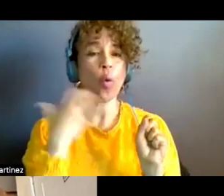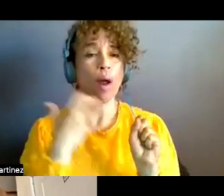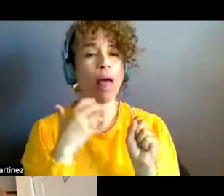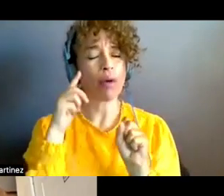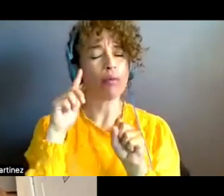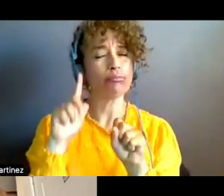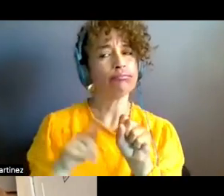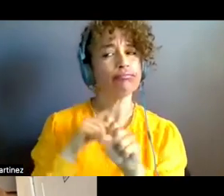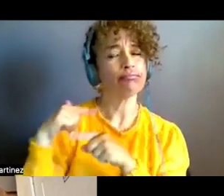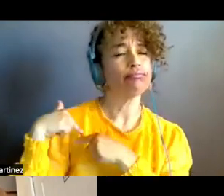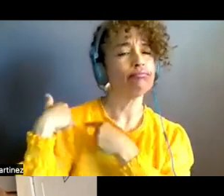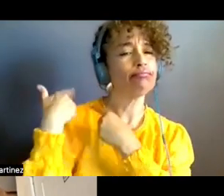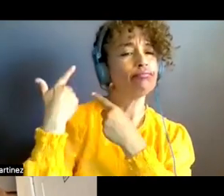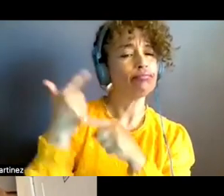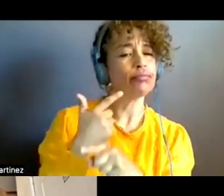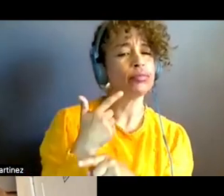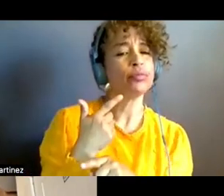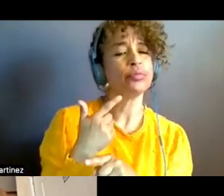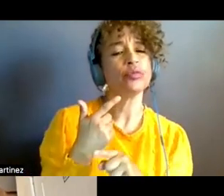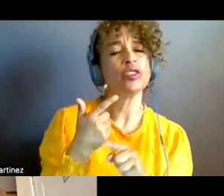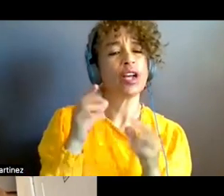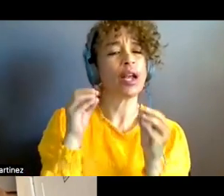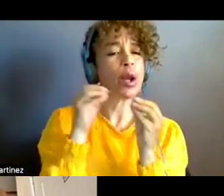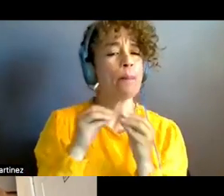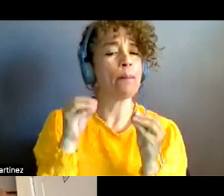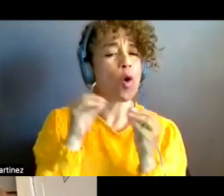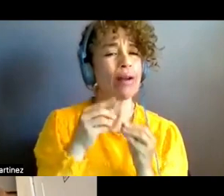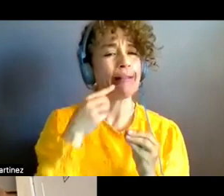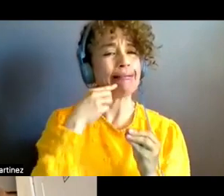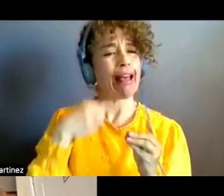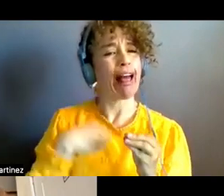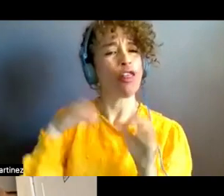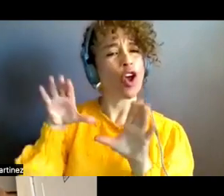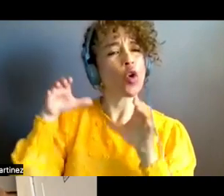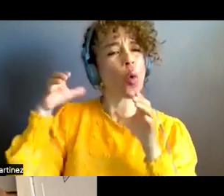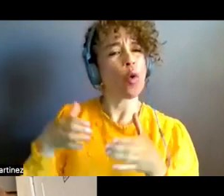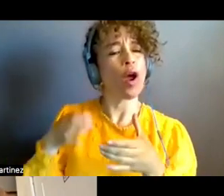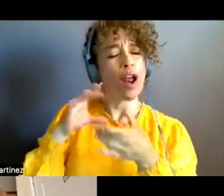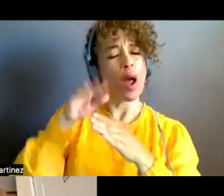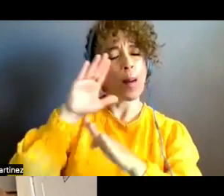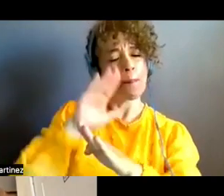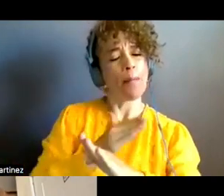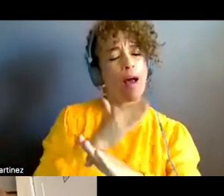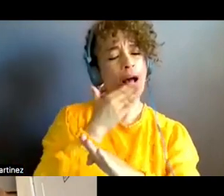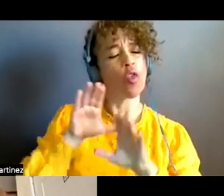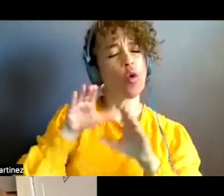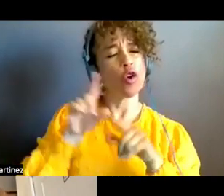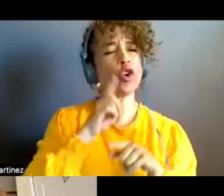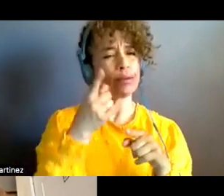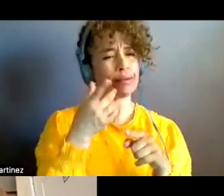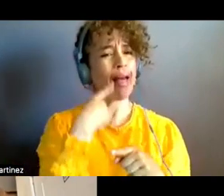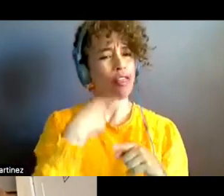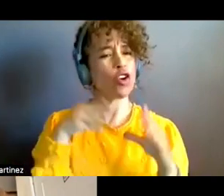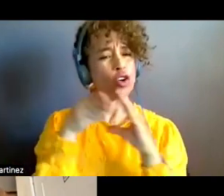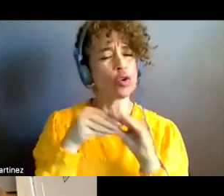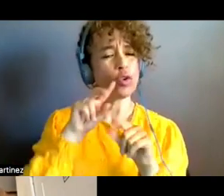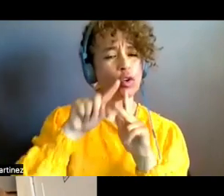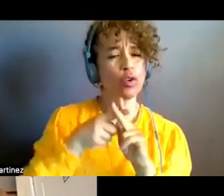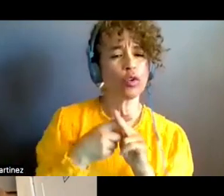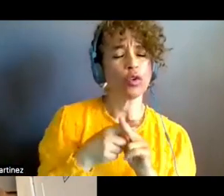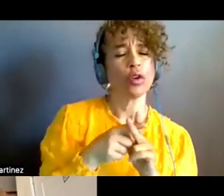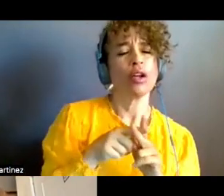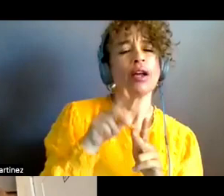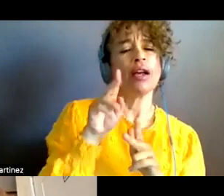ago. So can you tell us even more about this World of Music concert series, please? Sure. So it started out in